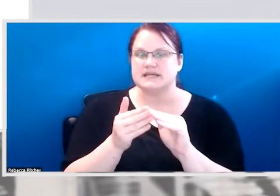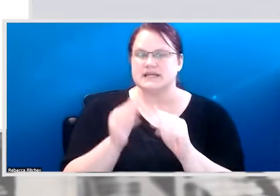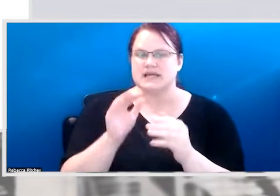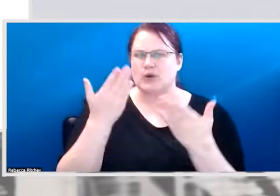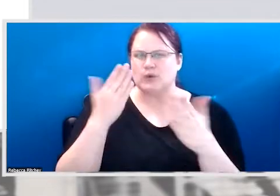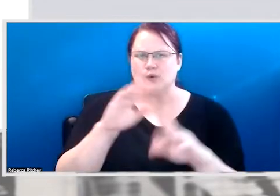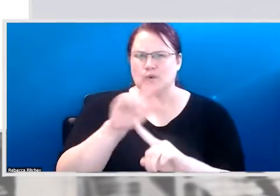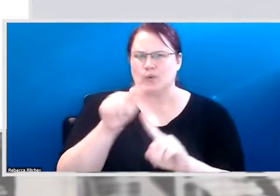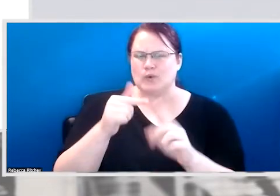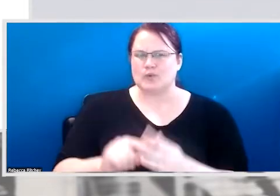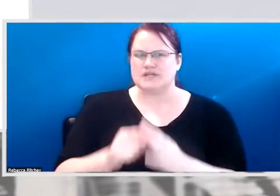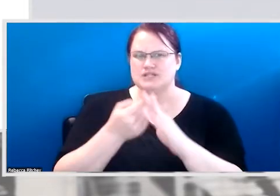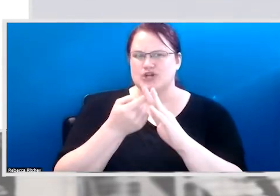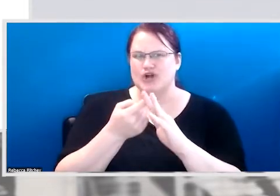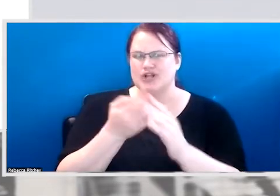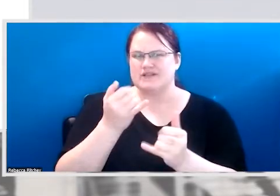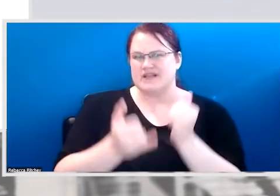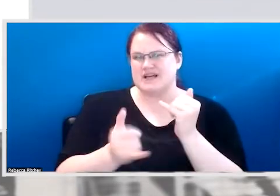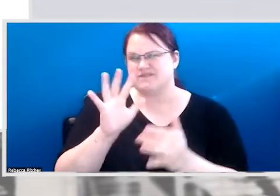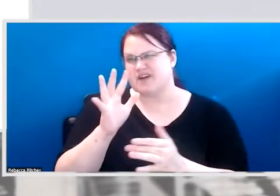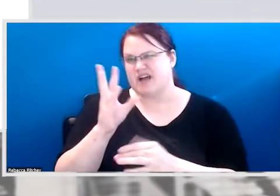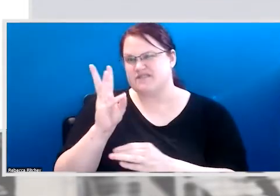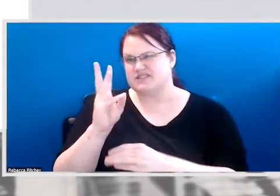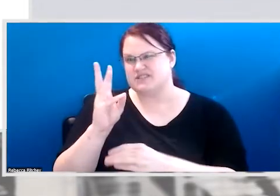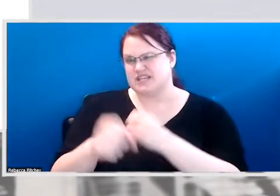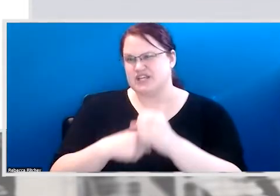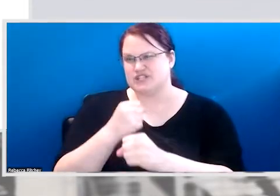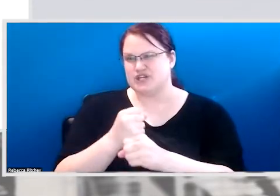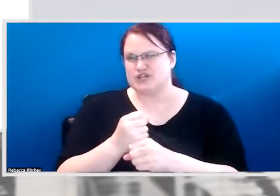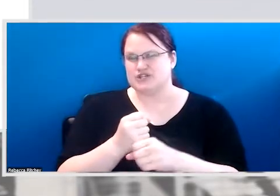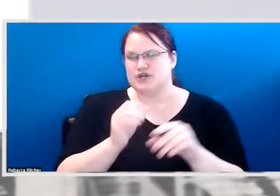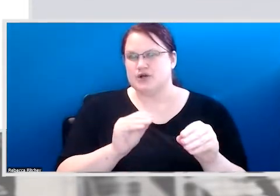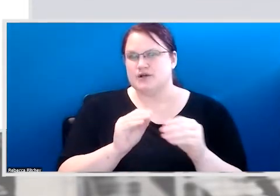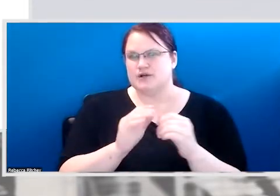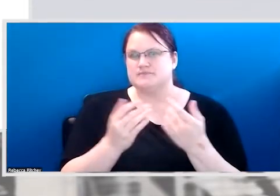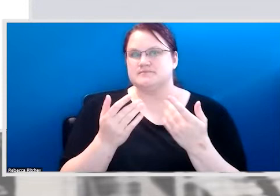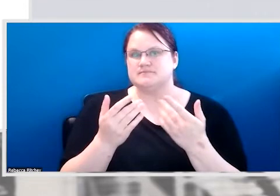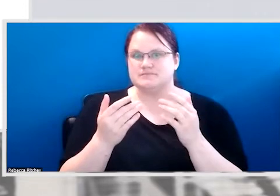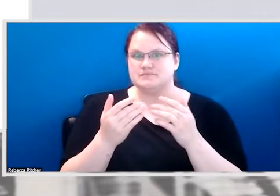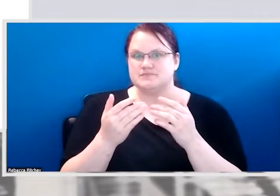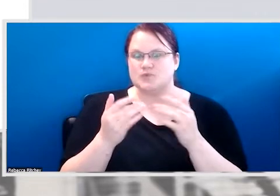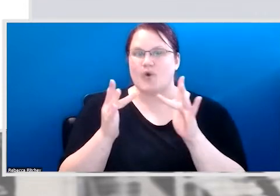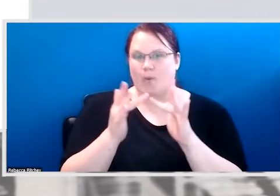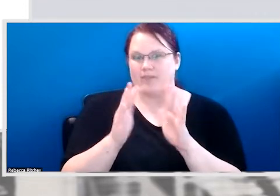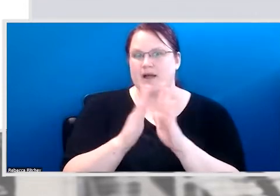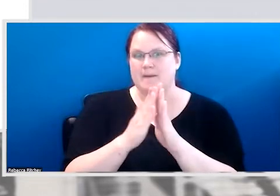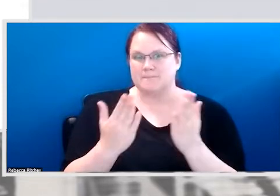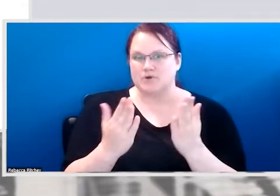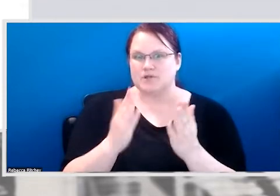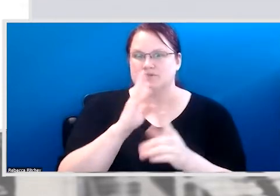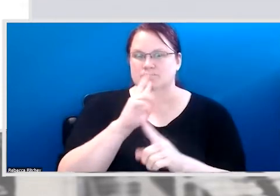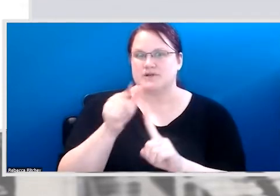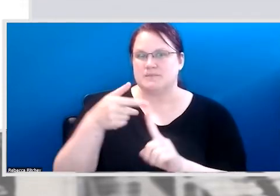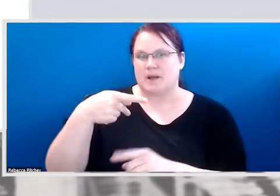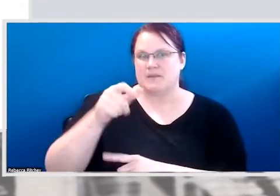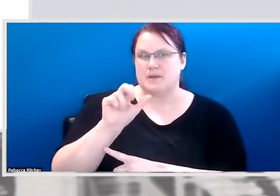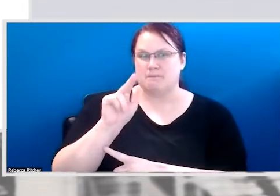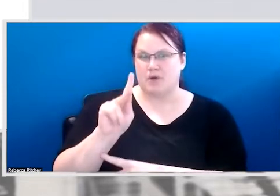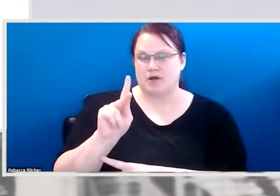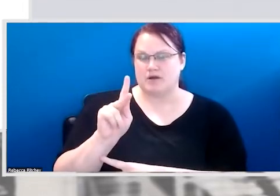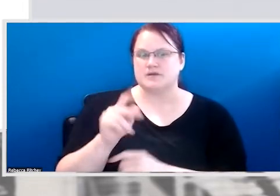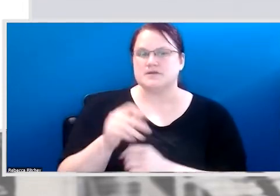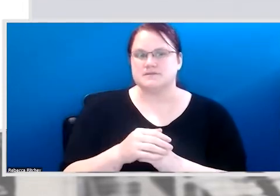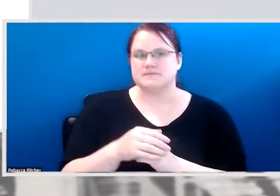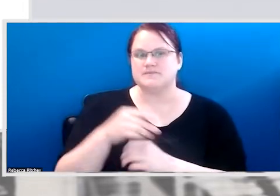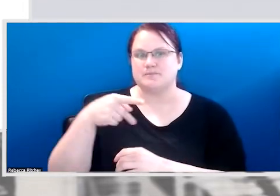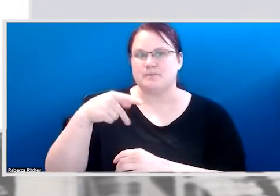5 or 6 years. We've been kind of moving at warp speed, getting into the 21st century with online booking when it comes to the park pavilions. It used to be a